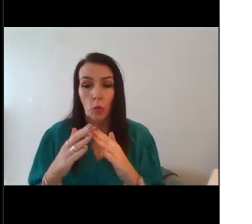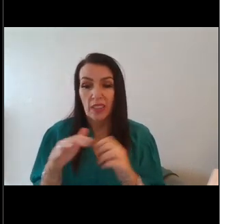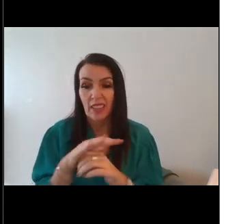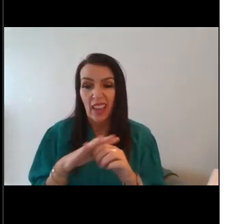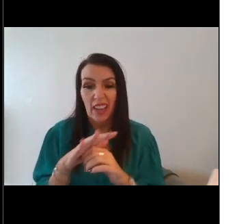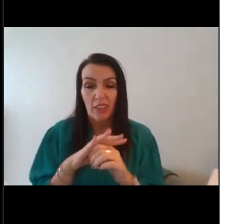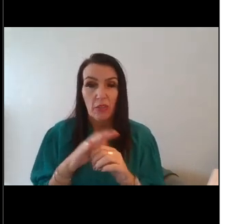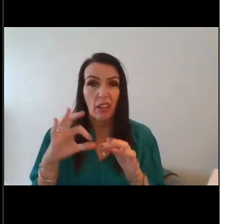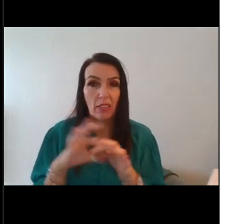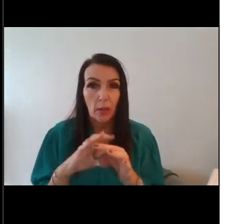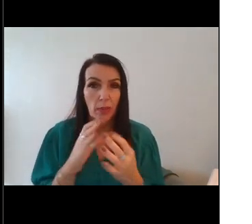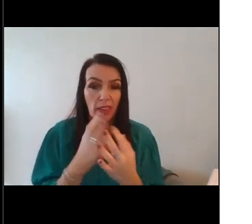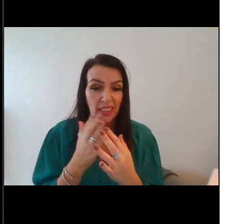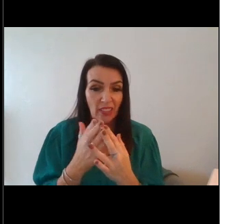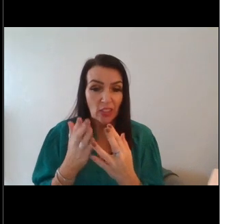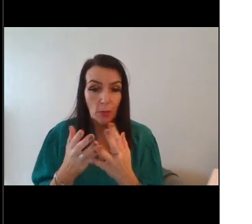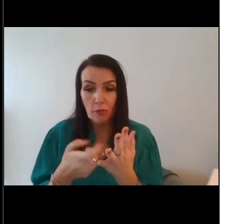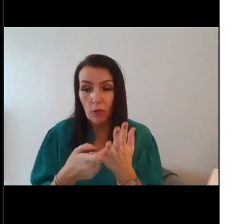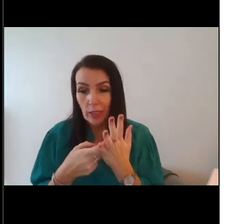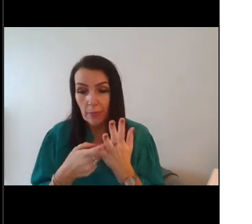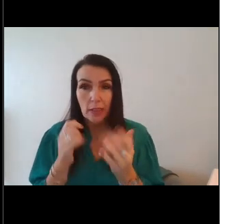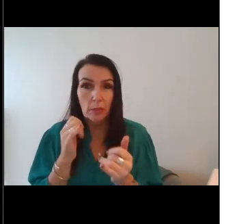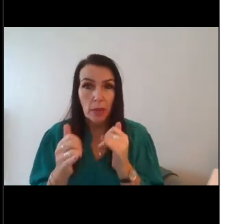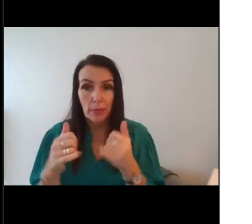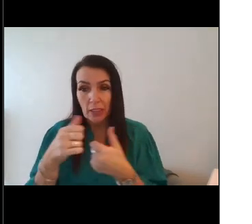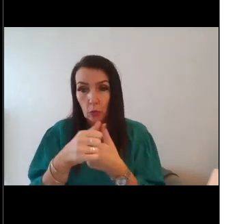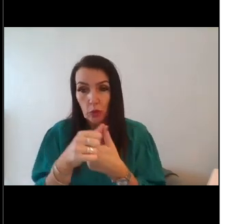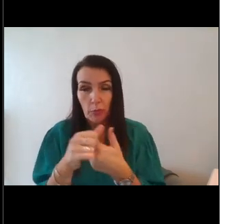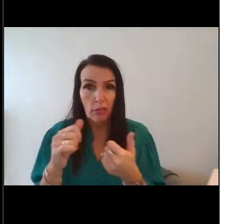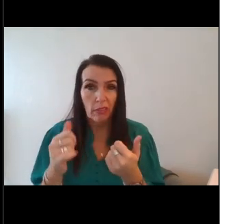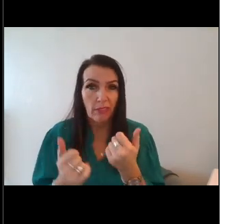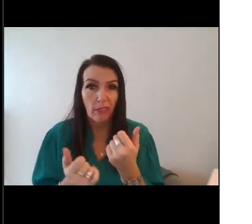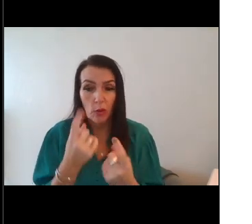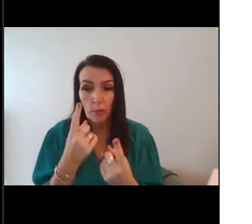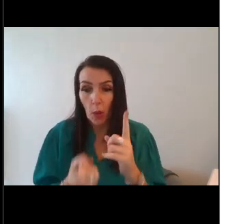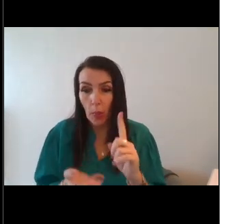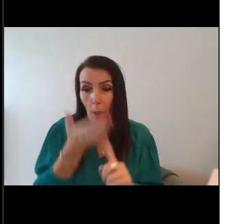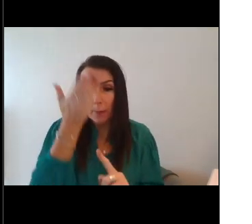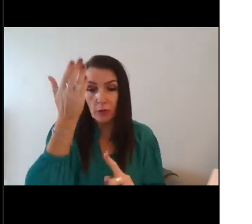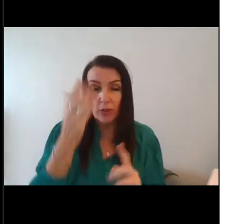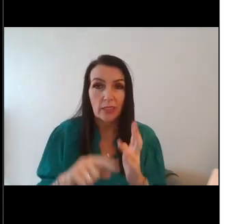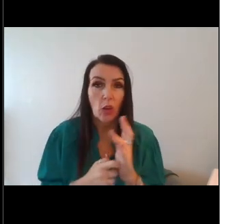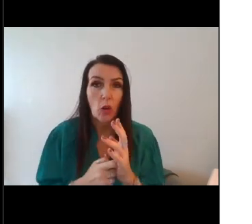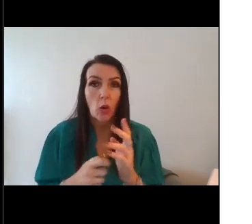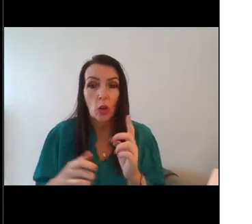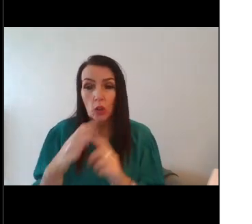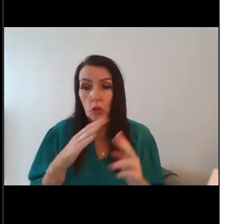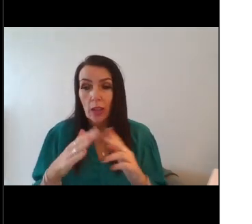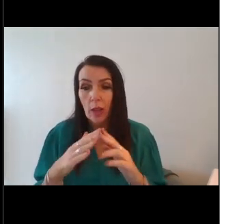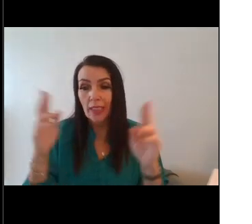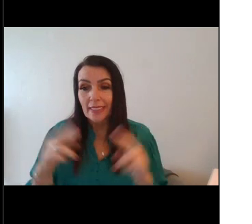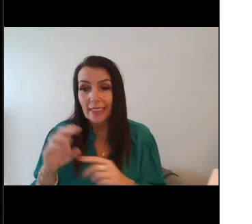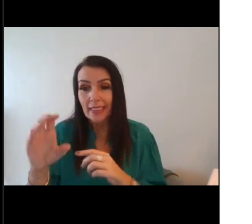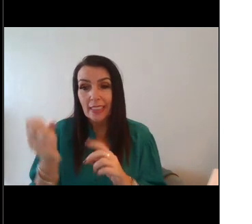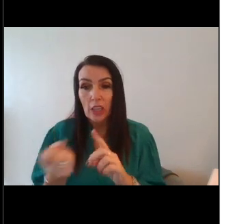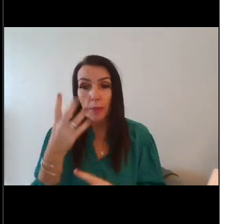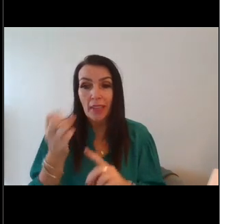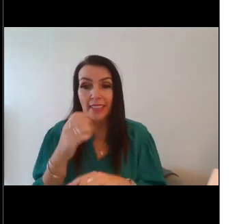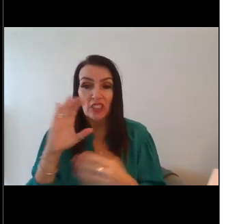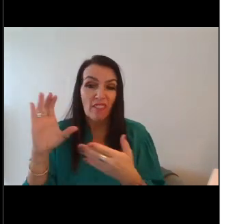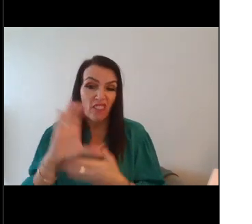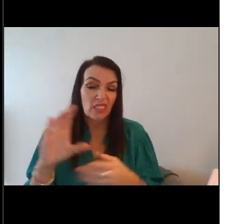the interventions being recommended, may have been suitable for the boiler upgrade scheme or social housing decarbonization fund, whatever